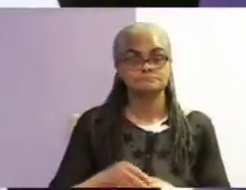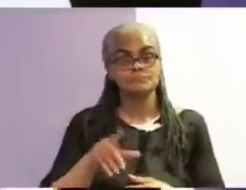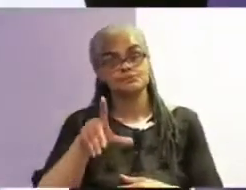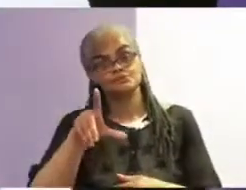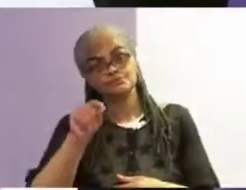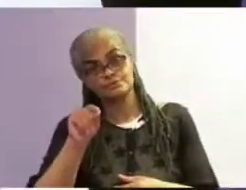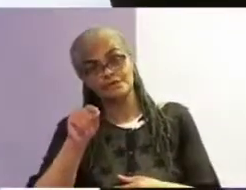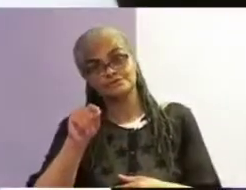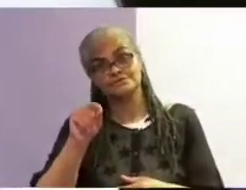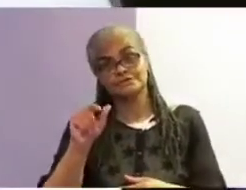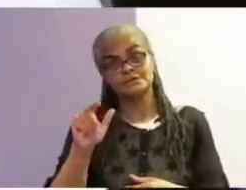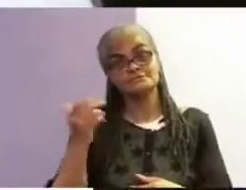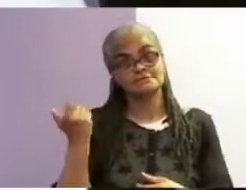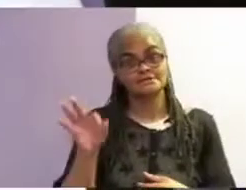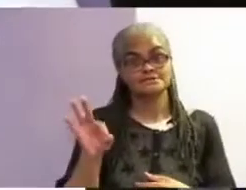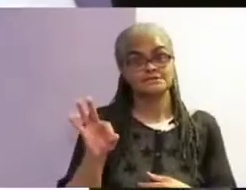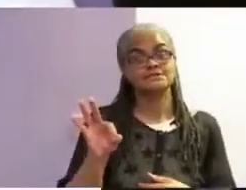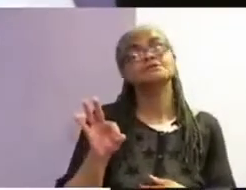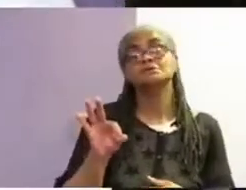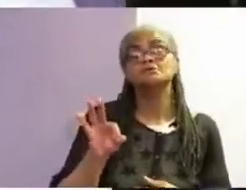2019,